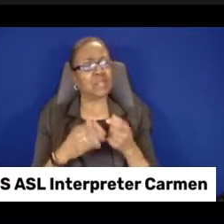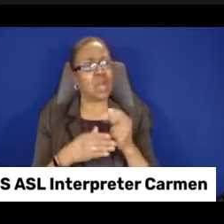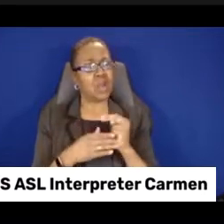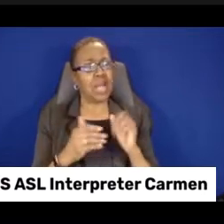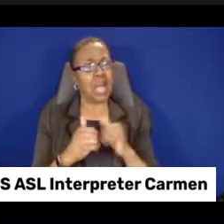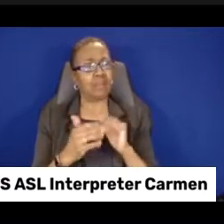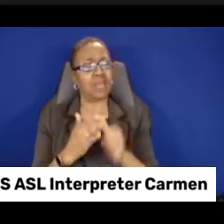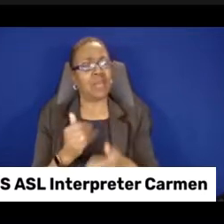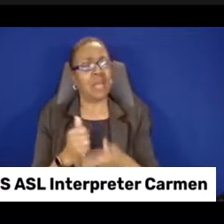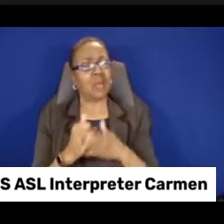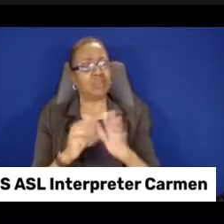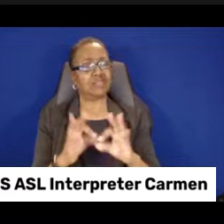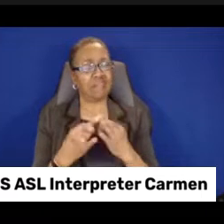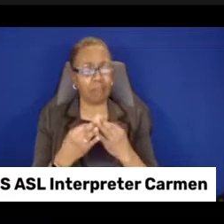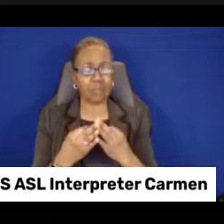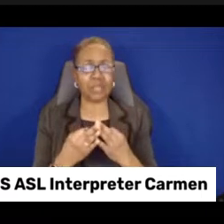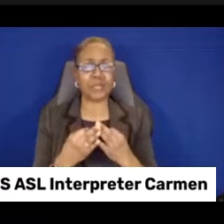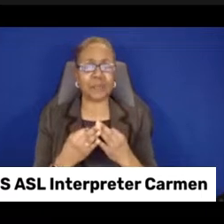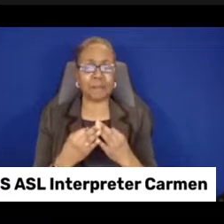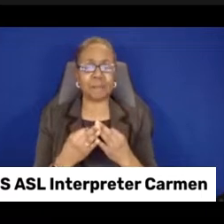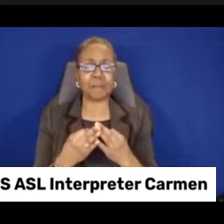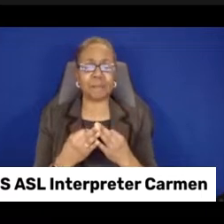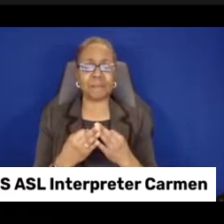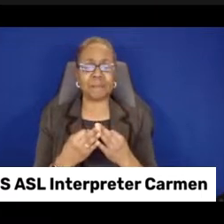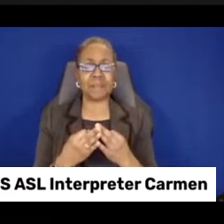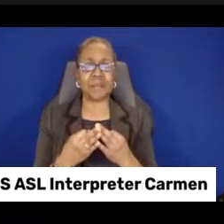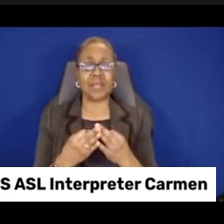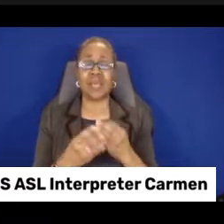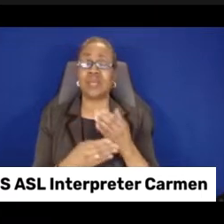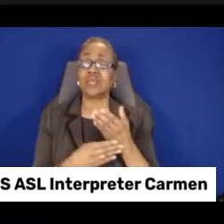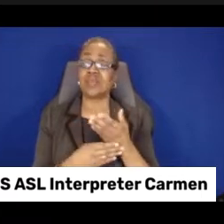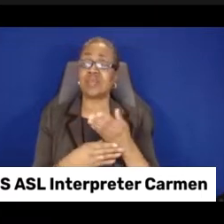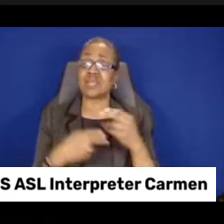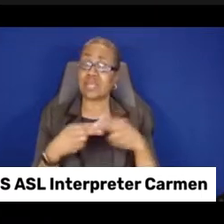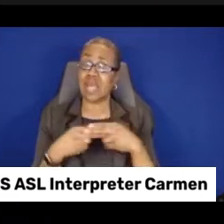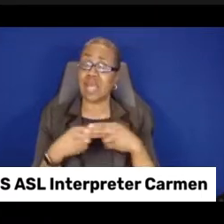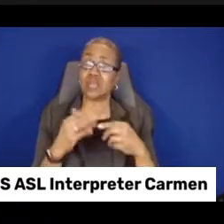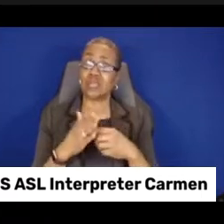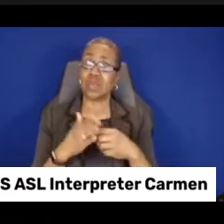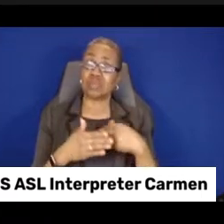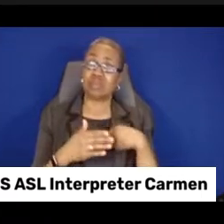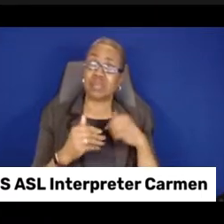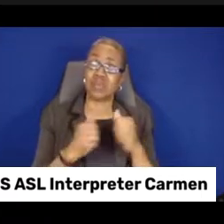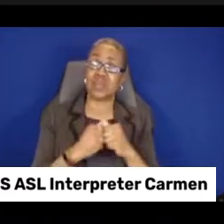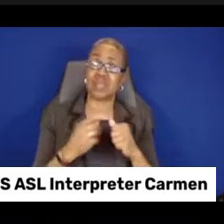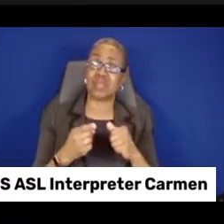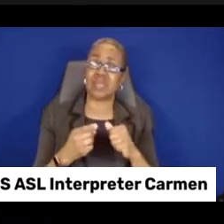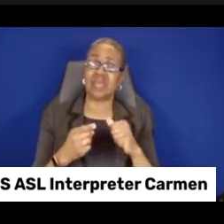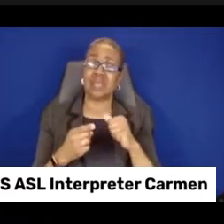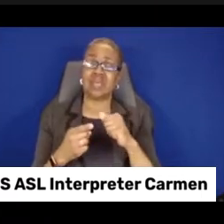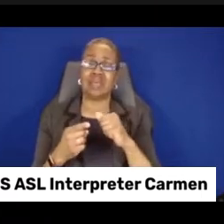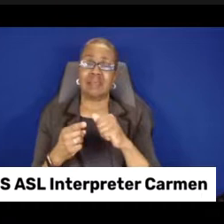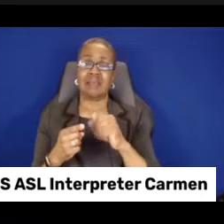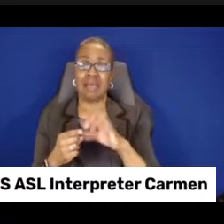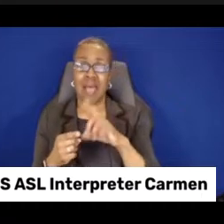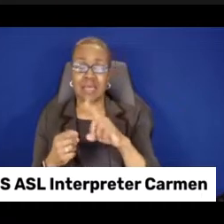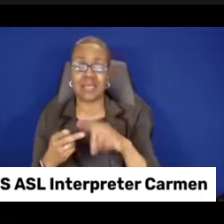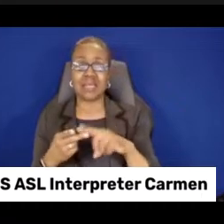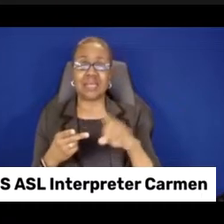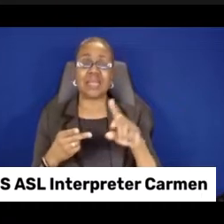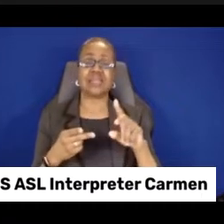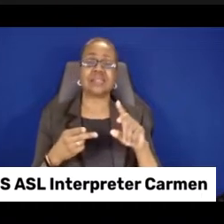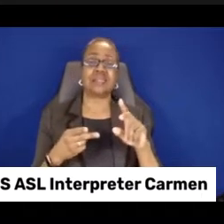his family. And so this slide just shows me with Khalid's kids, Khalid and his